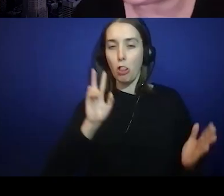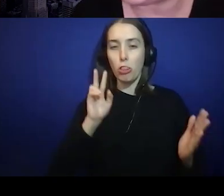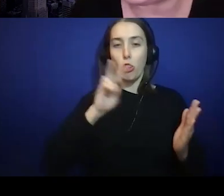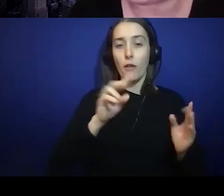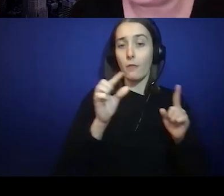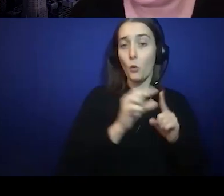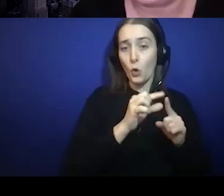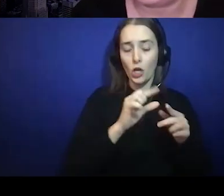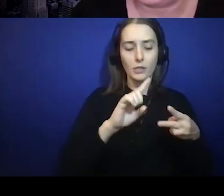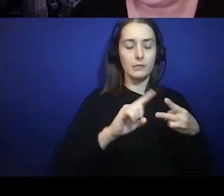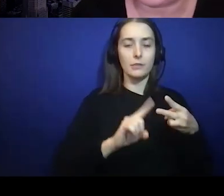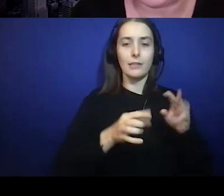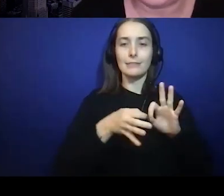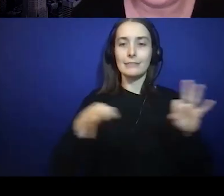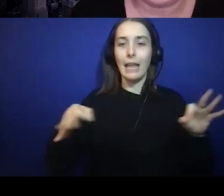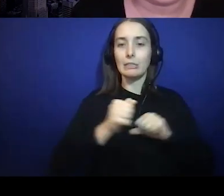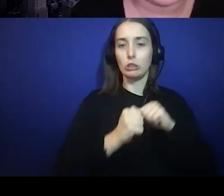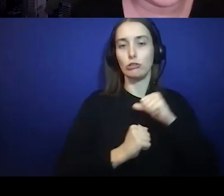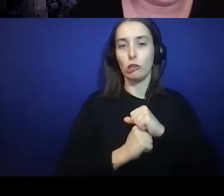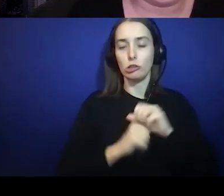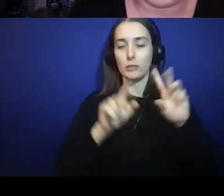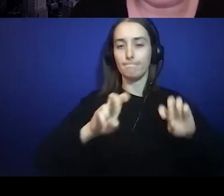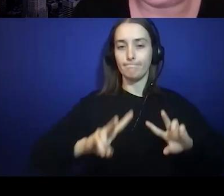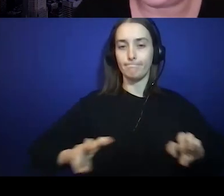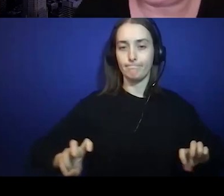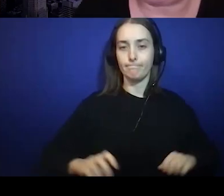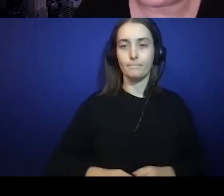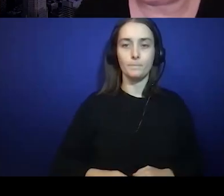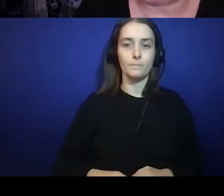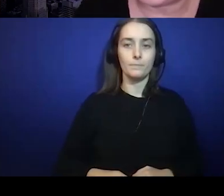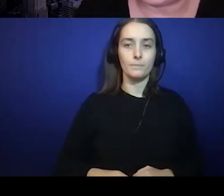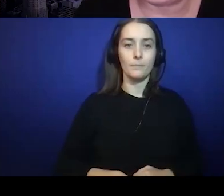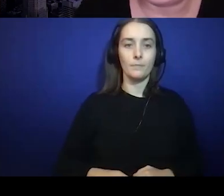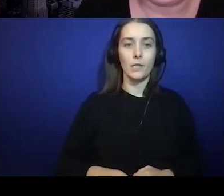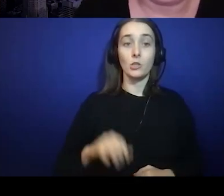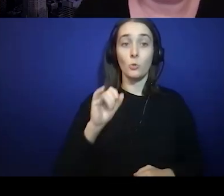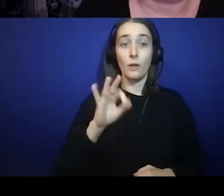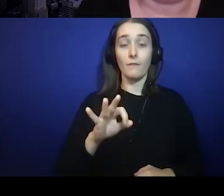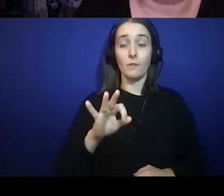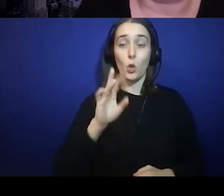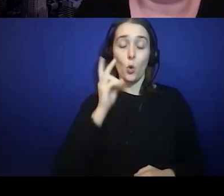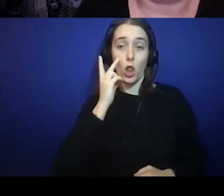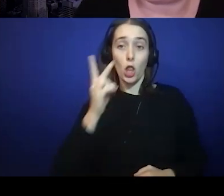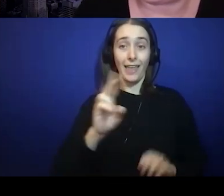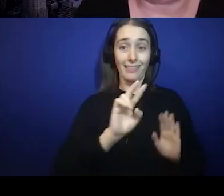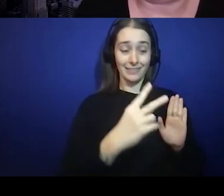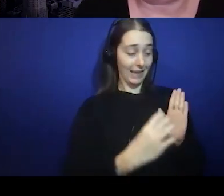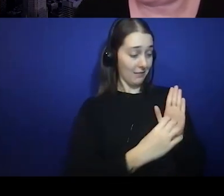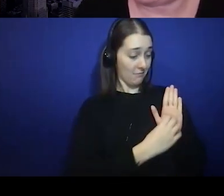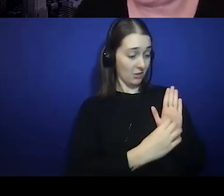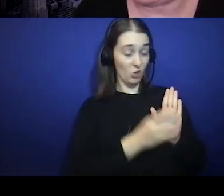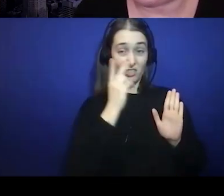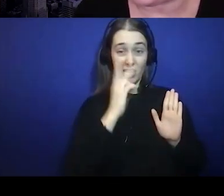the sentences. So can you, if you look at the paraphrase, see the original in